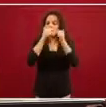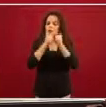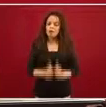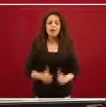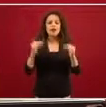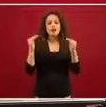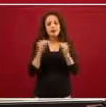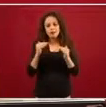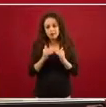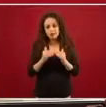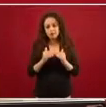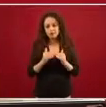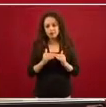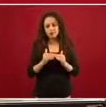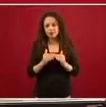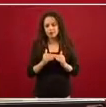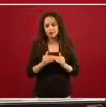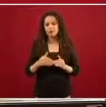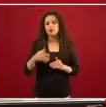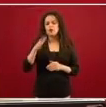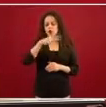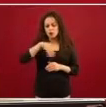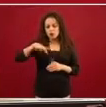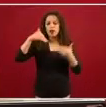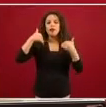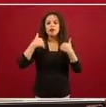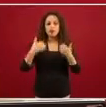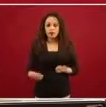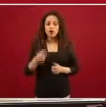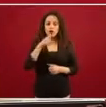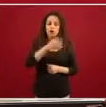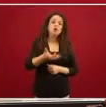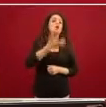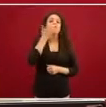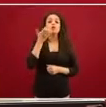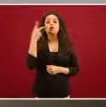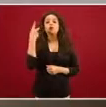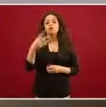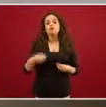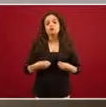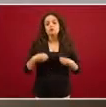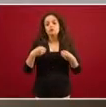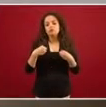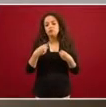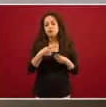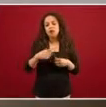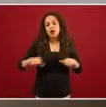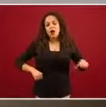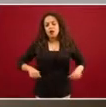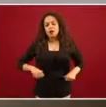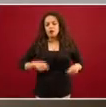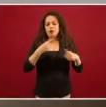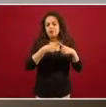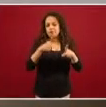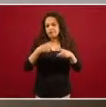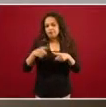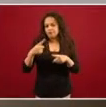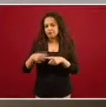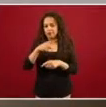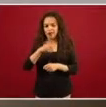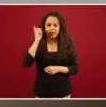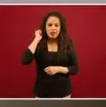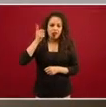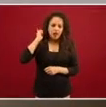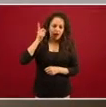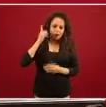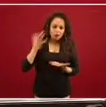have insisted that you stay at home. It is clear to us that there is a number of activities that you were all used